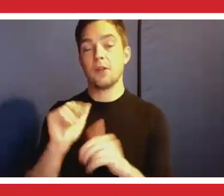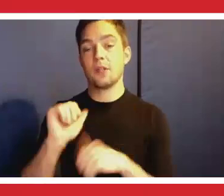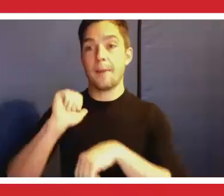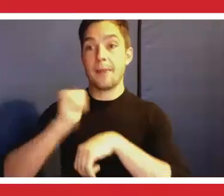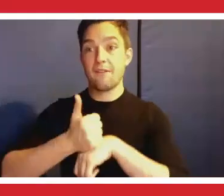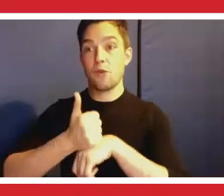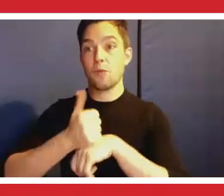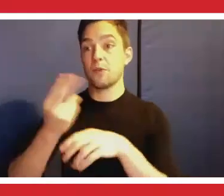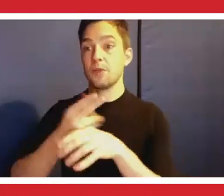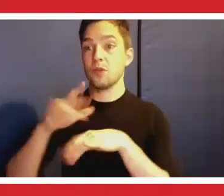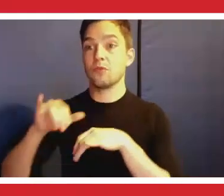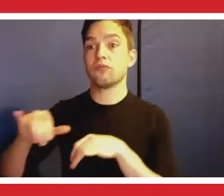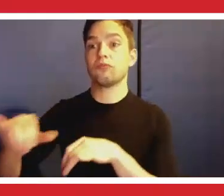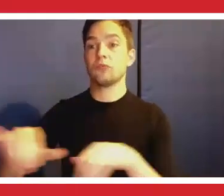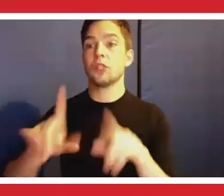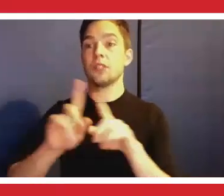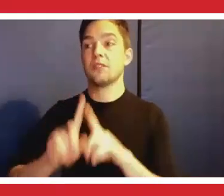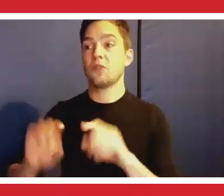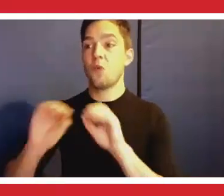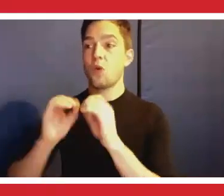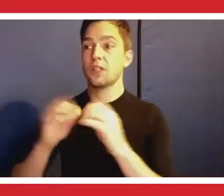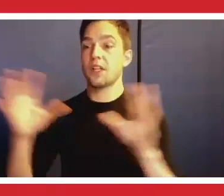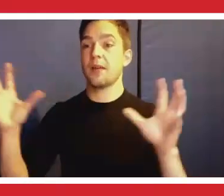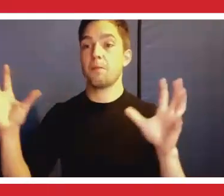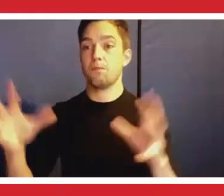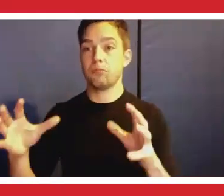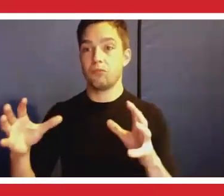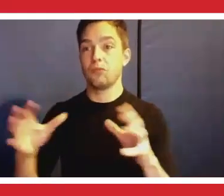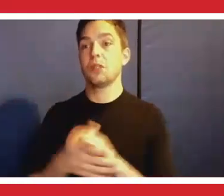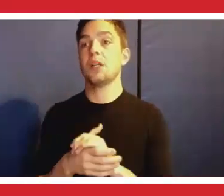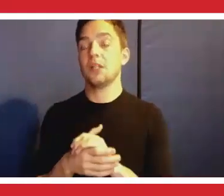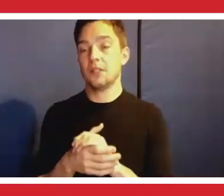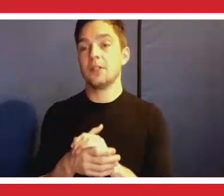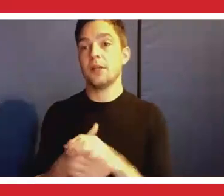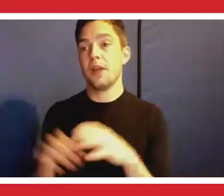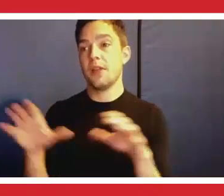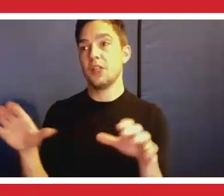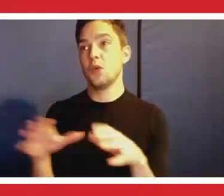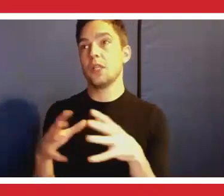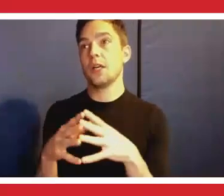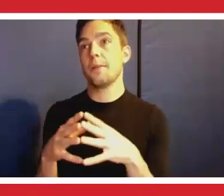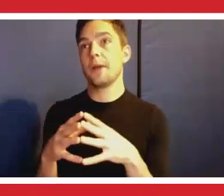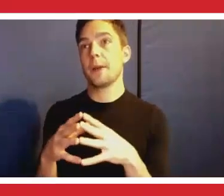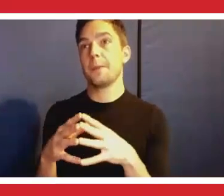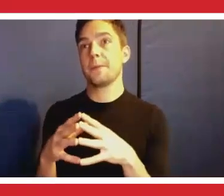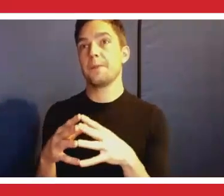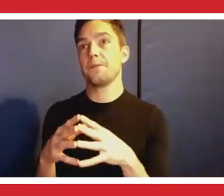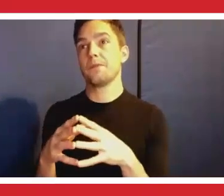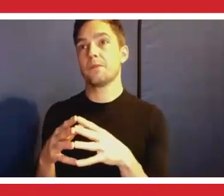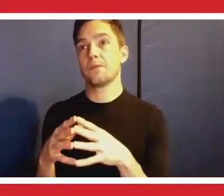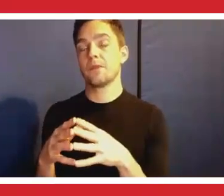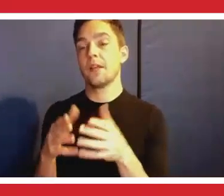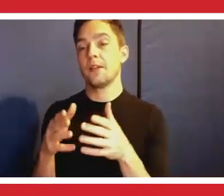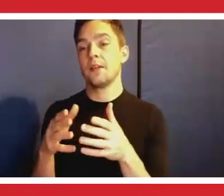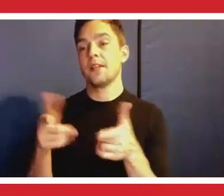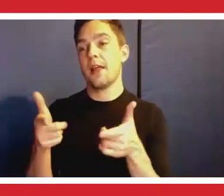a cohort of those organisations, and they do it in such a way that enables essentially